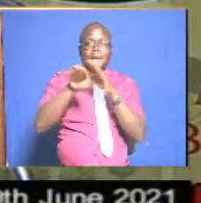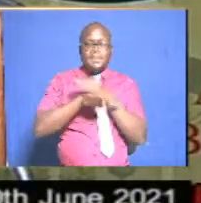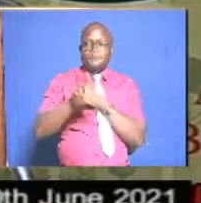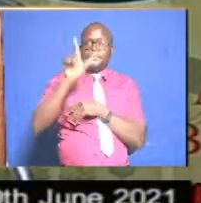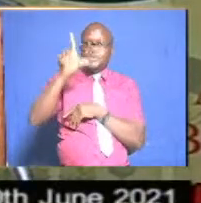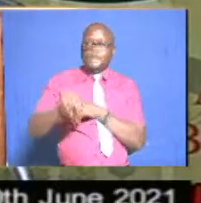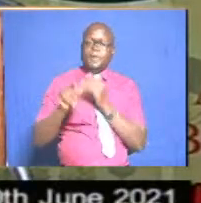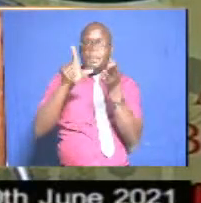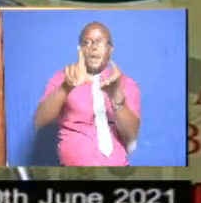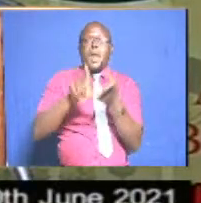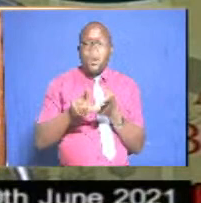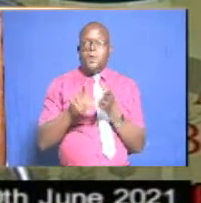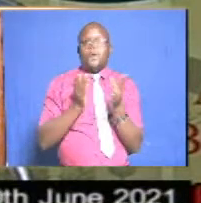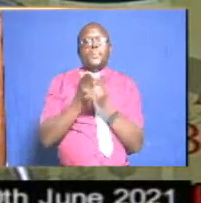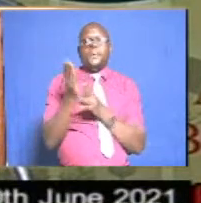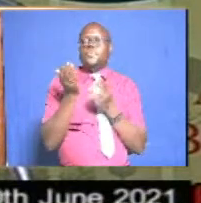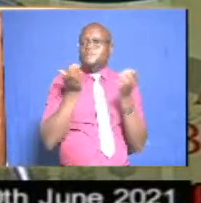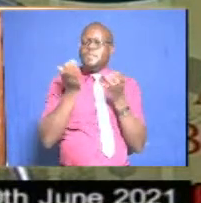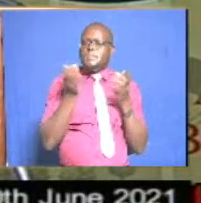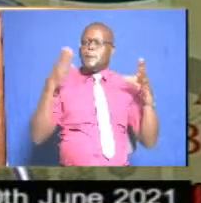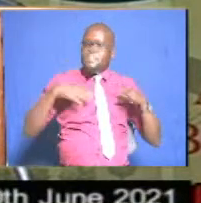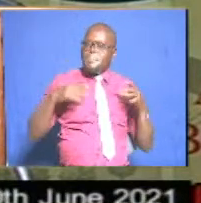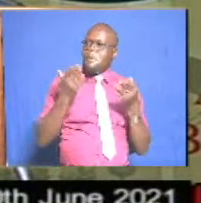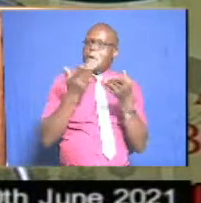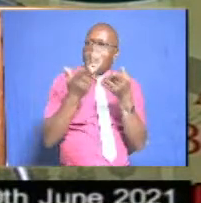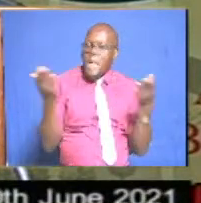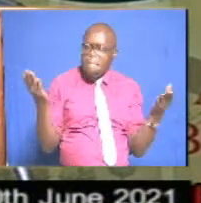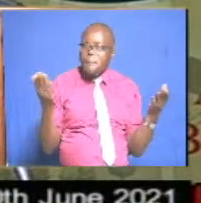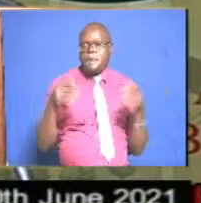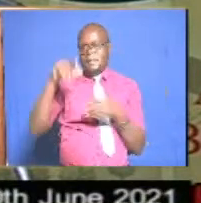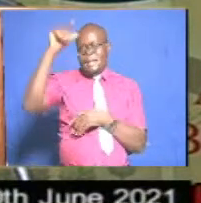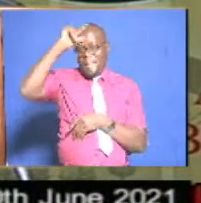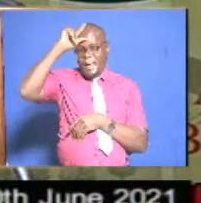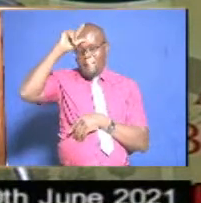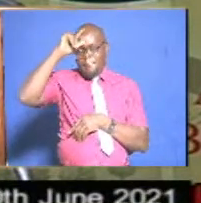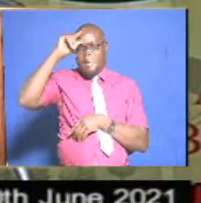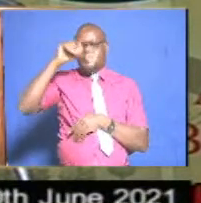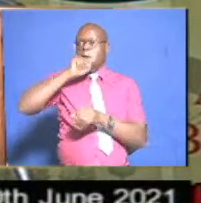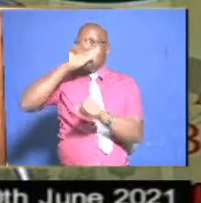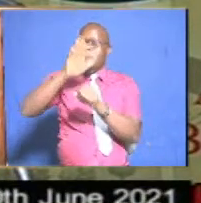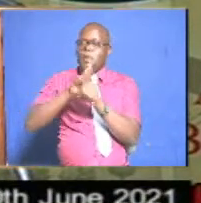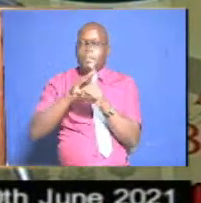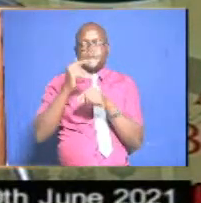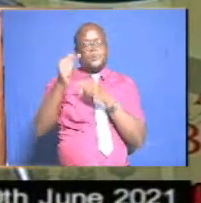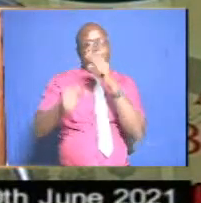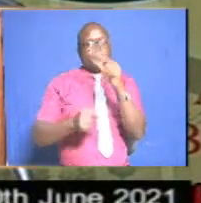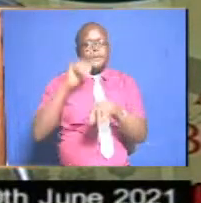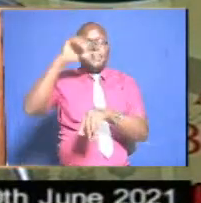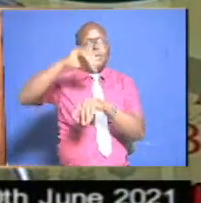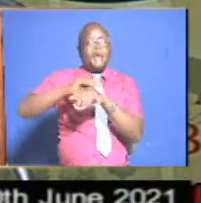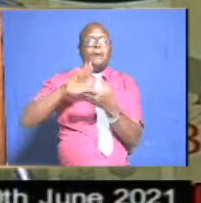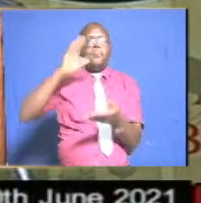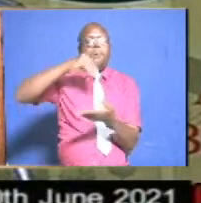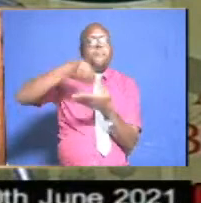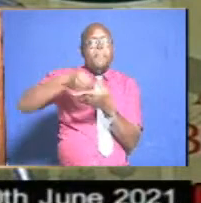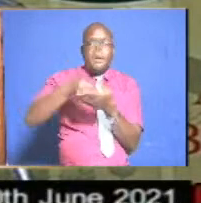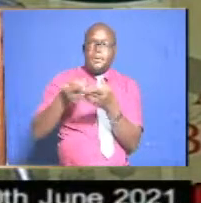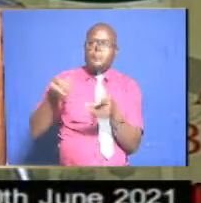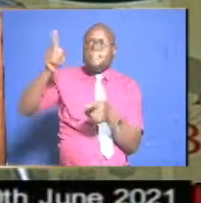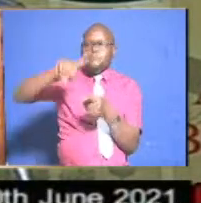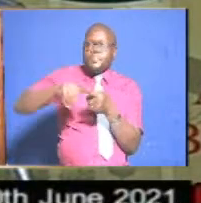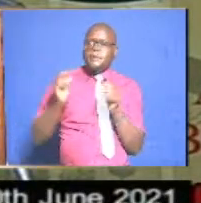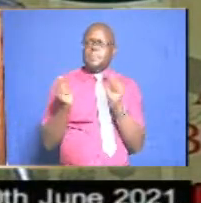credit by micro, small, and medium enterprises, the government has committed to progressively raise the capital to Kenya shilling